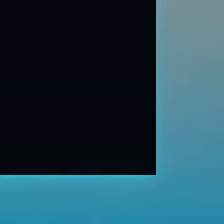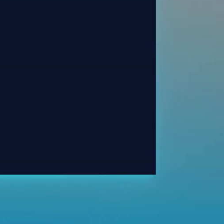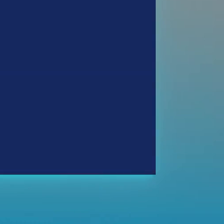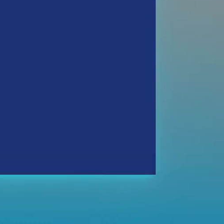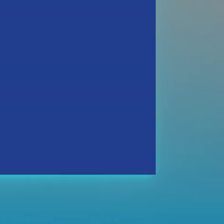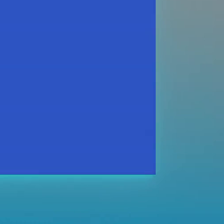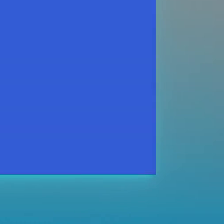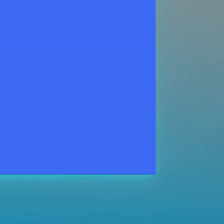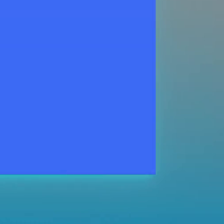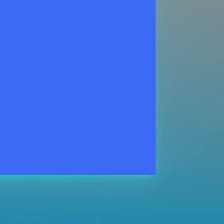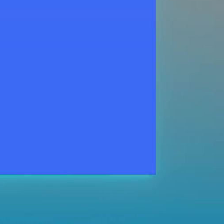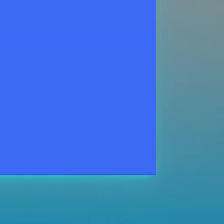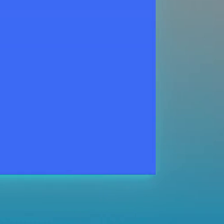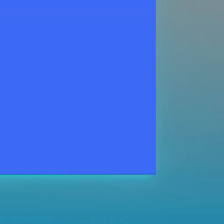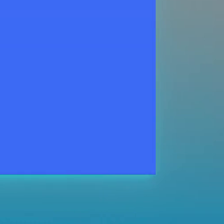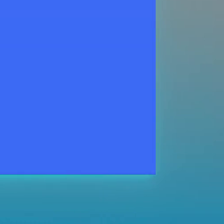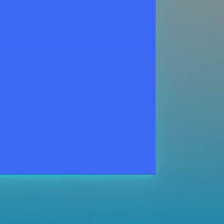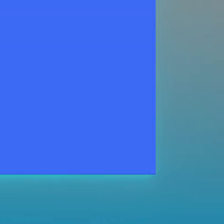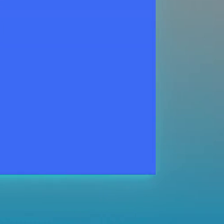one, He is Yahweh.